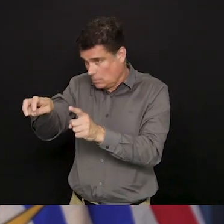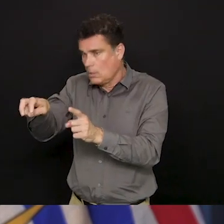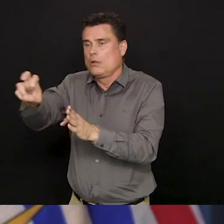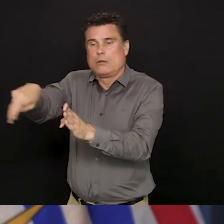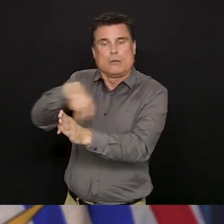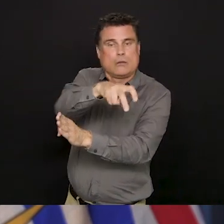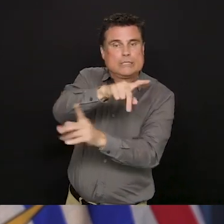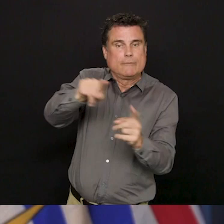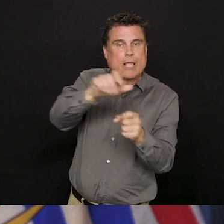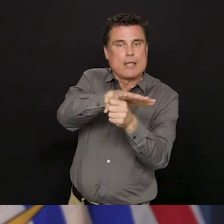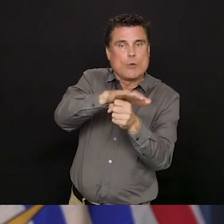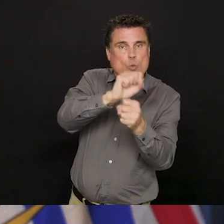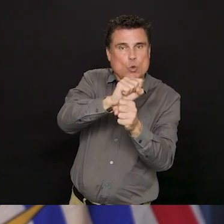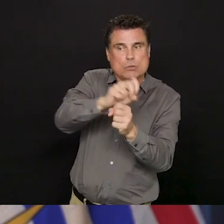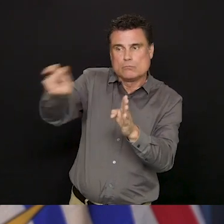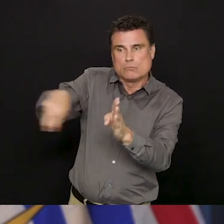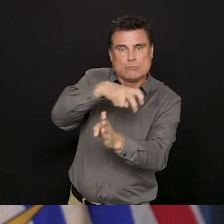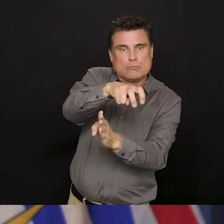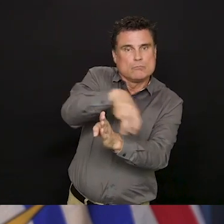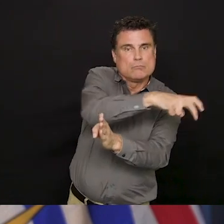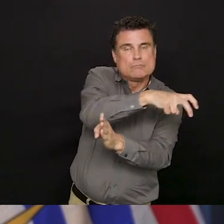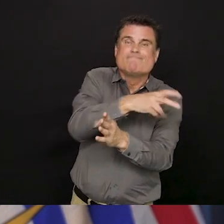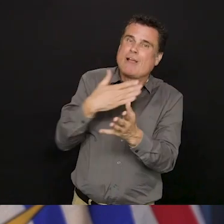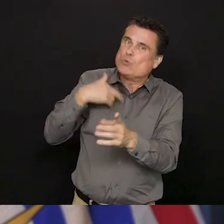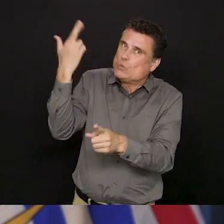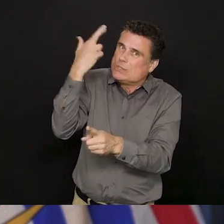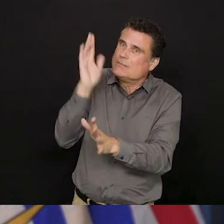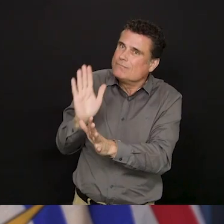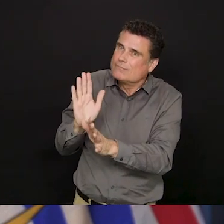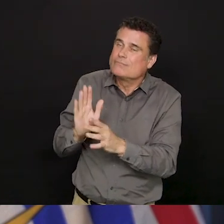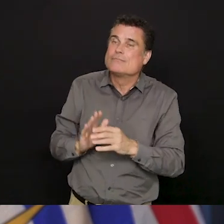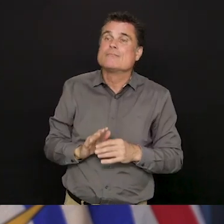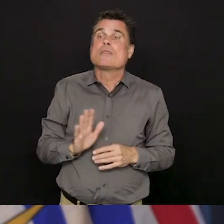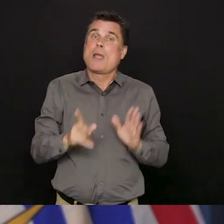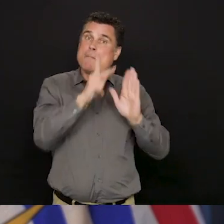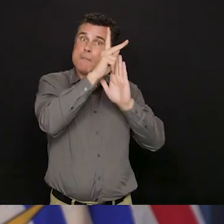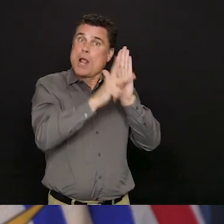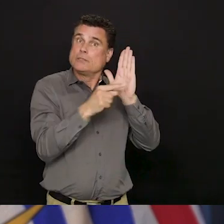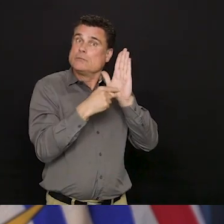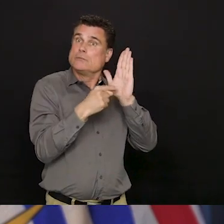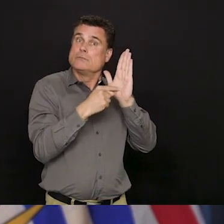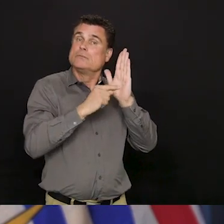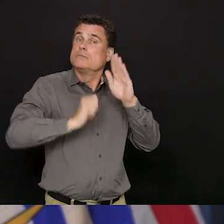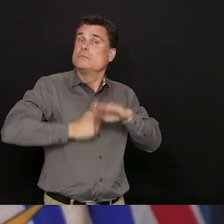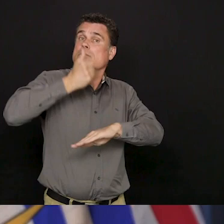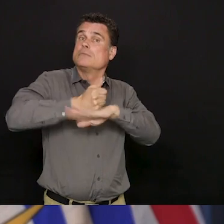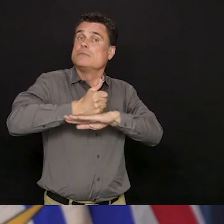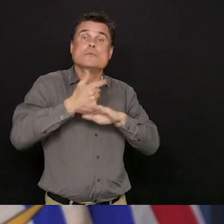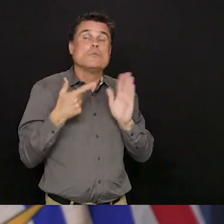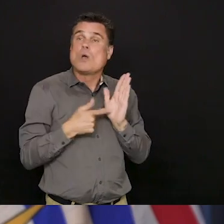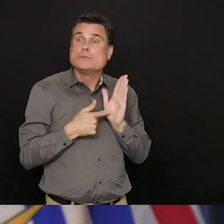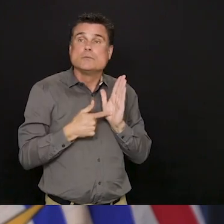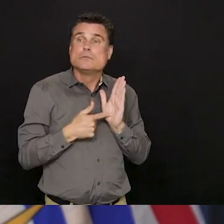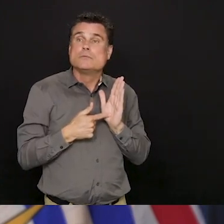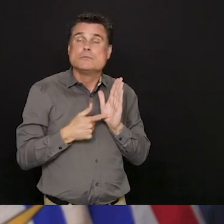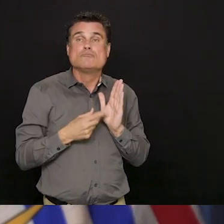nursing staff and care aides that are able to care for people in each facility.